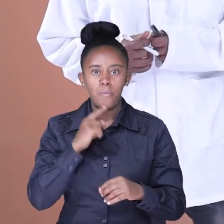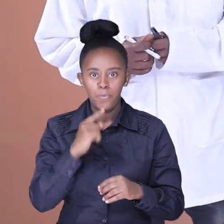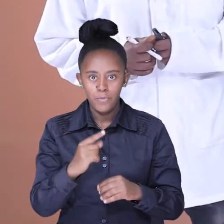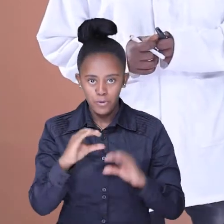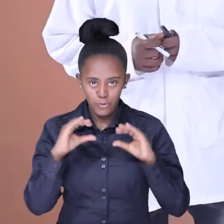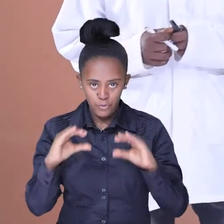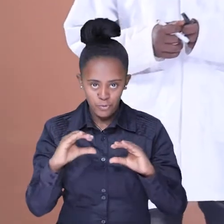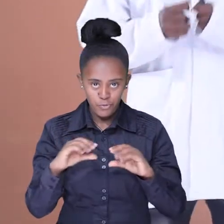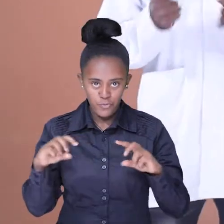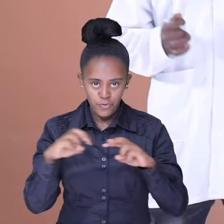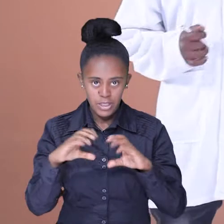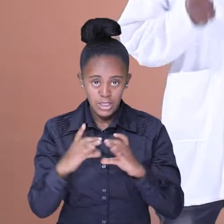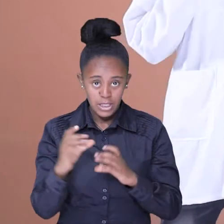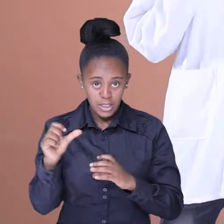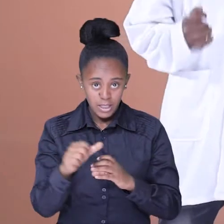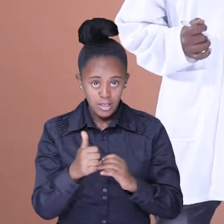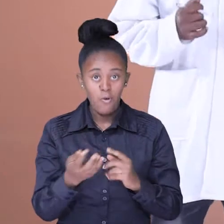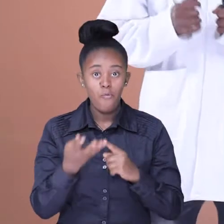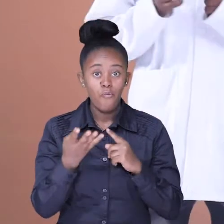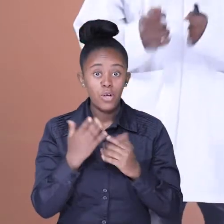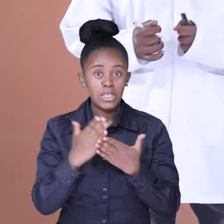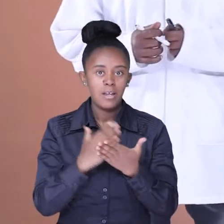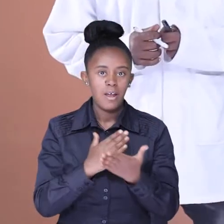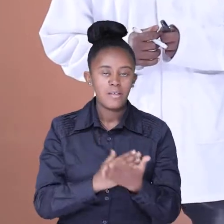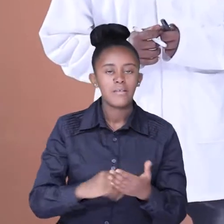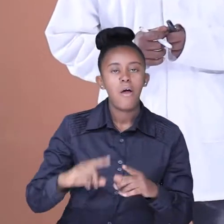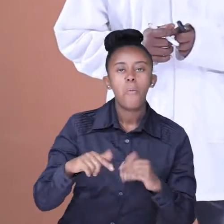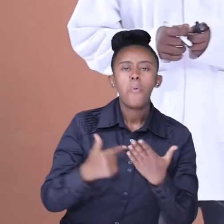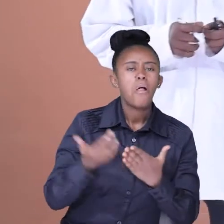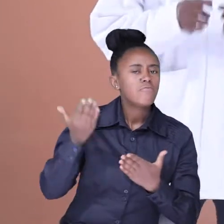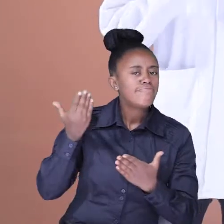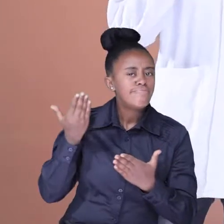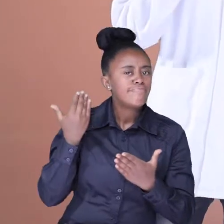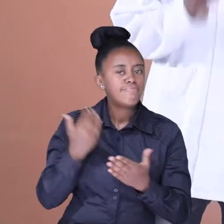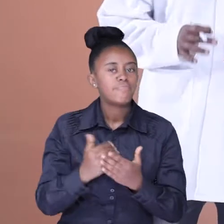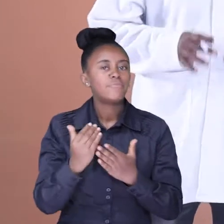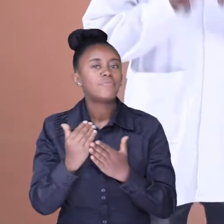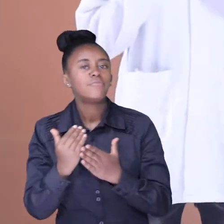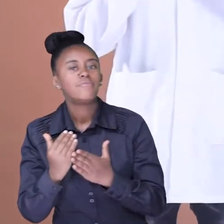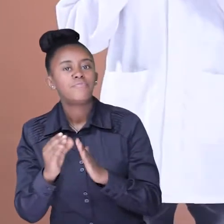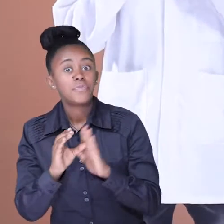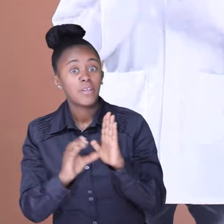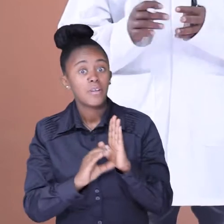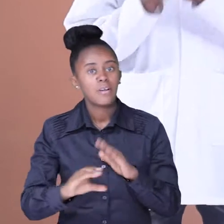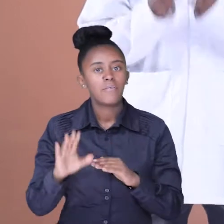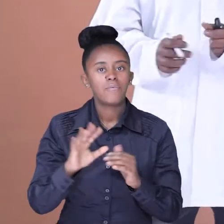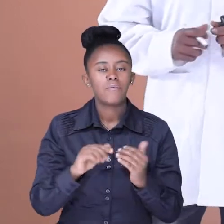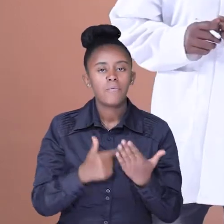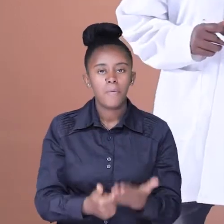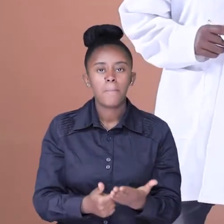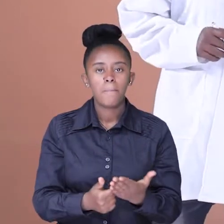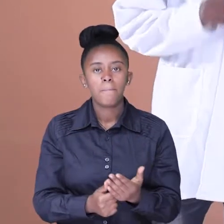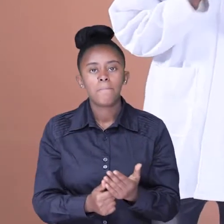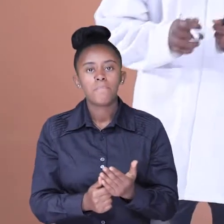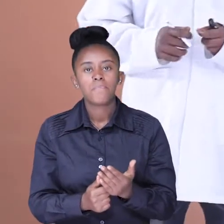lesson. Last class we see about chapter 5, that is introduction to basic